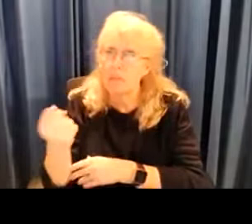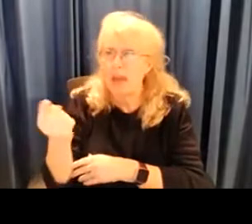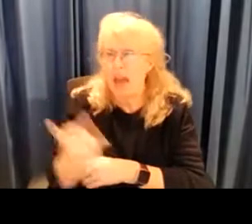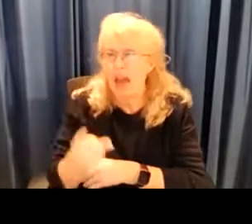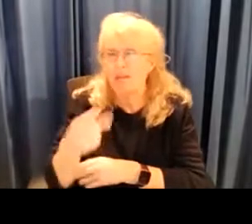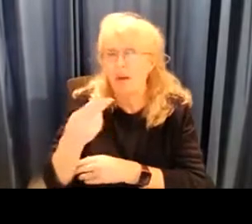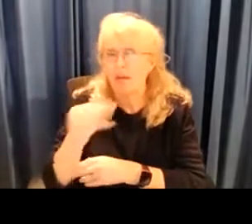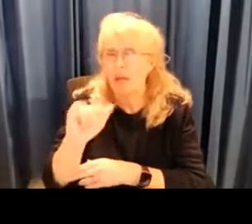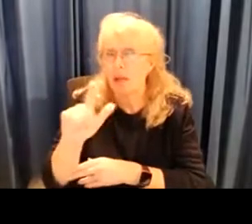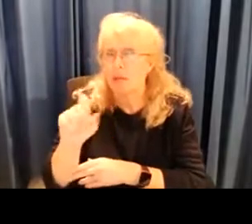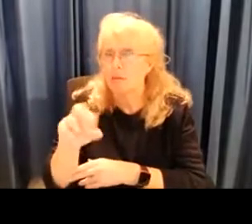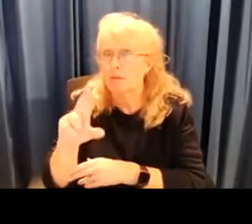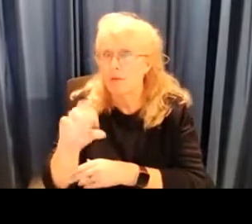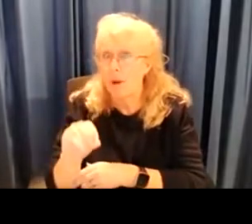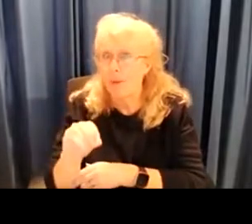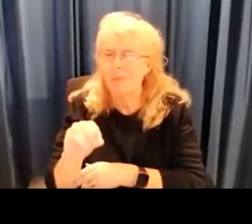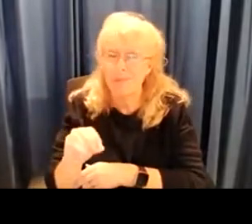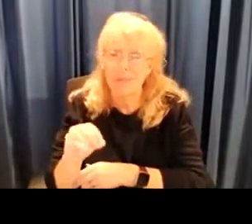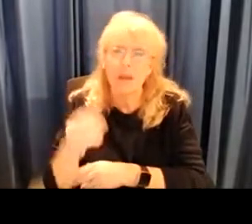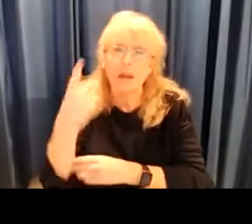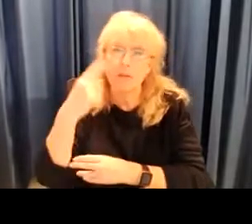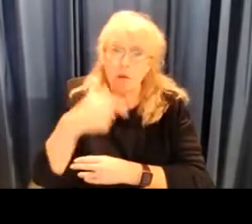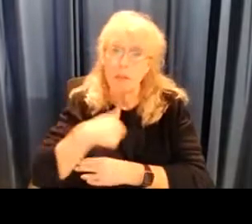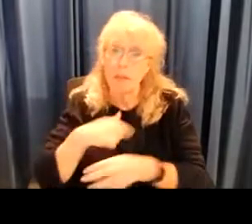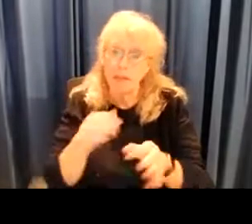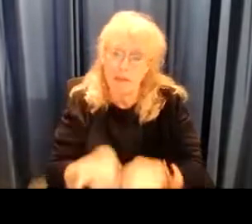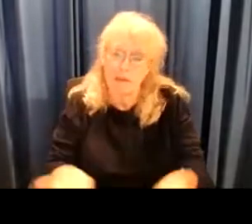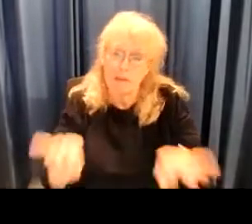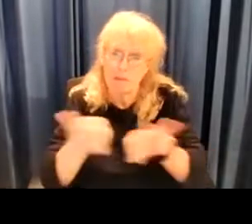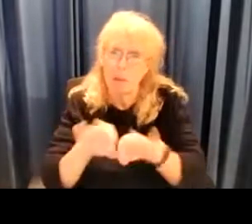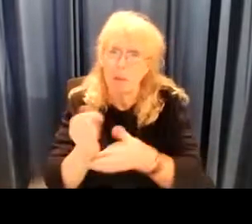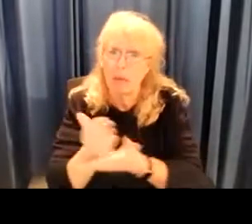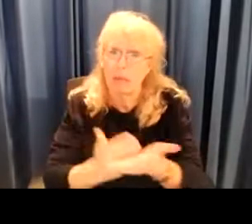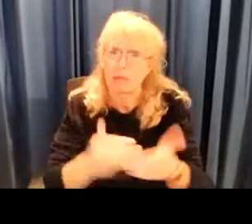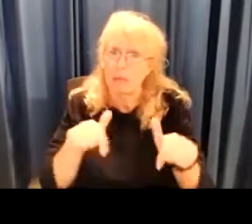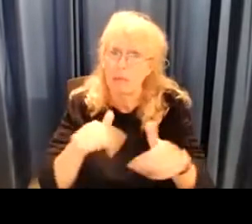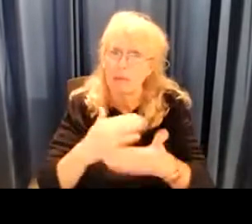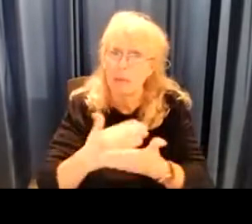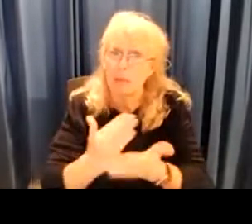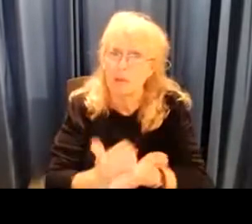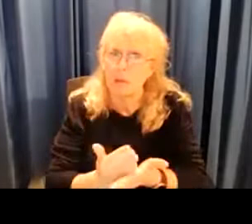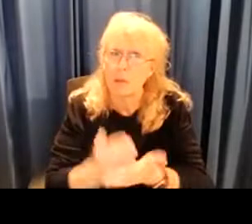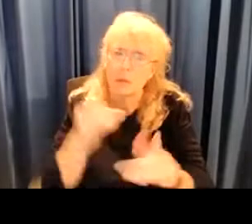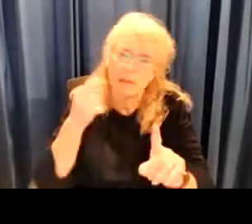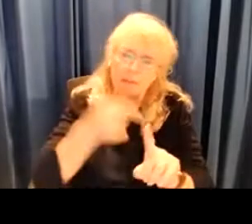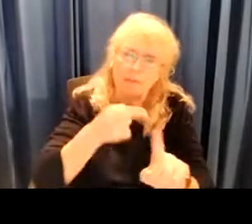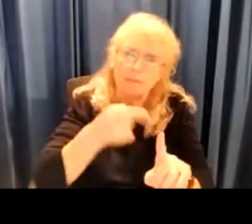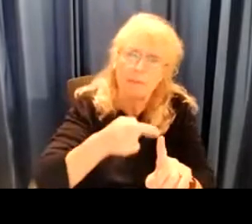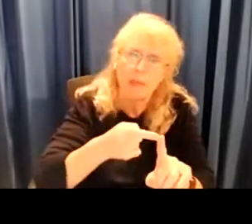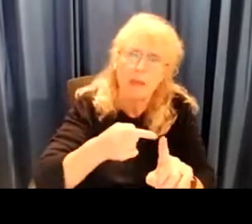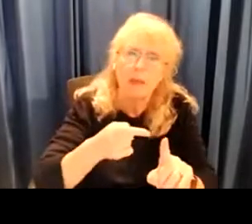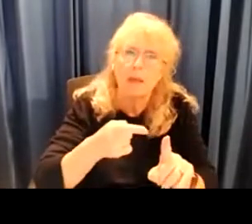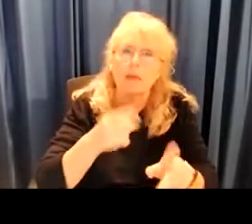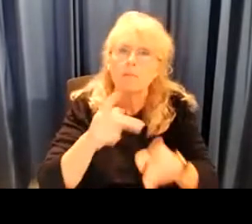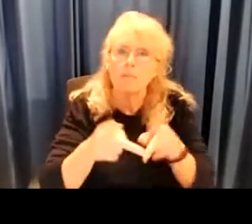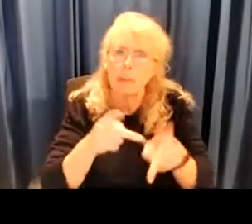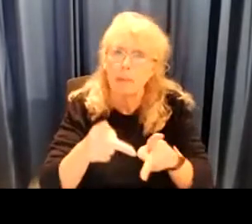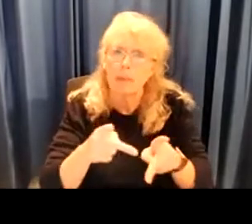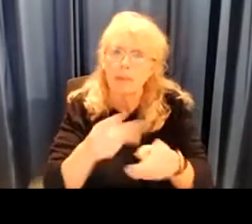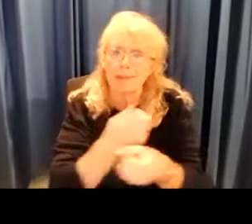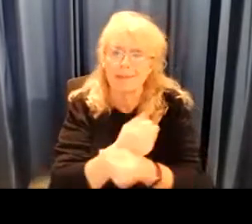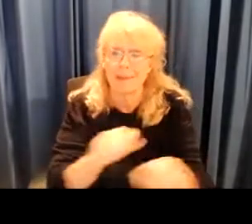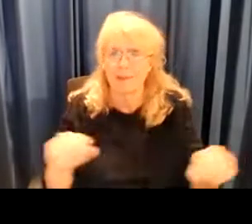For me, an important aspect of the budget is going to be on public safety. We certainly have seen